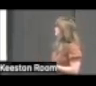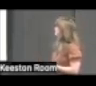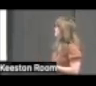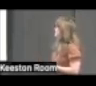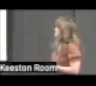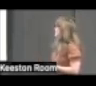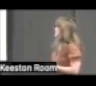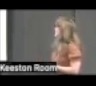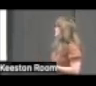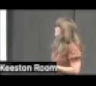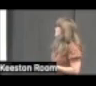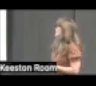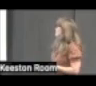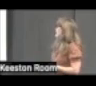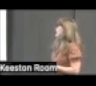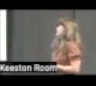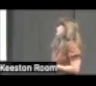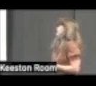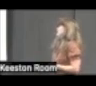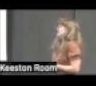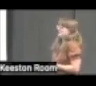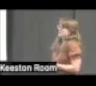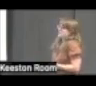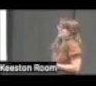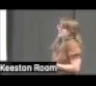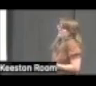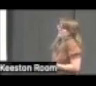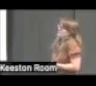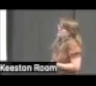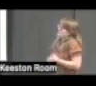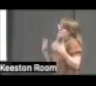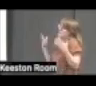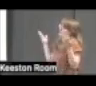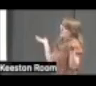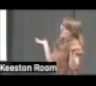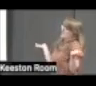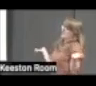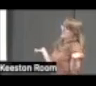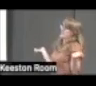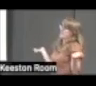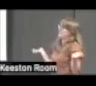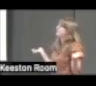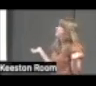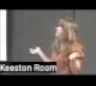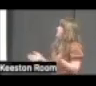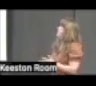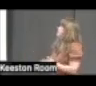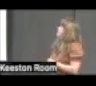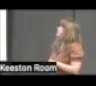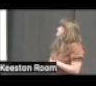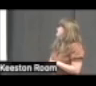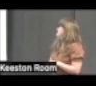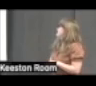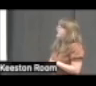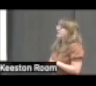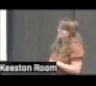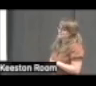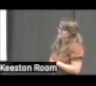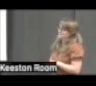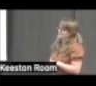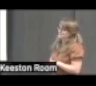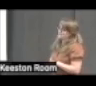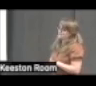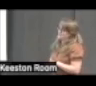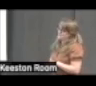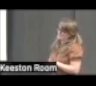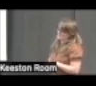since. But my hypothesis was that if I just provided some mate choice, I would